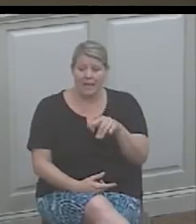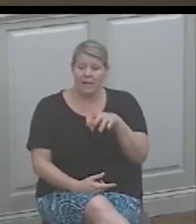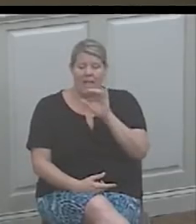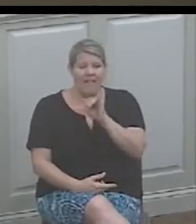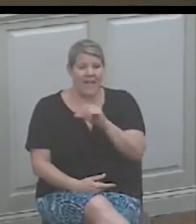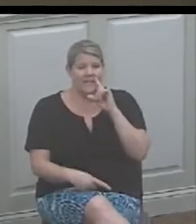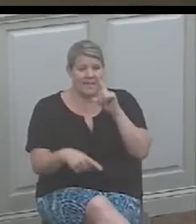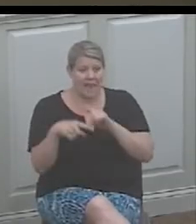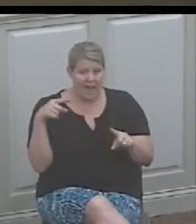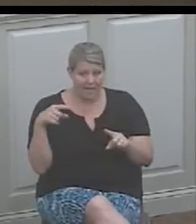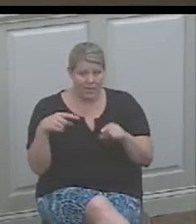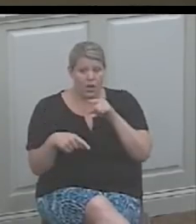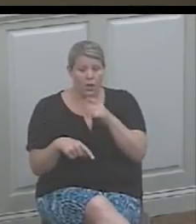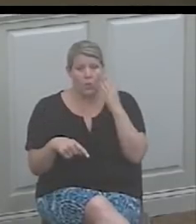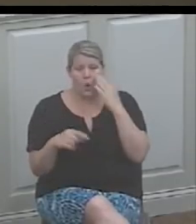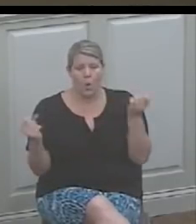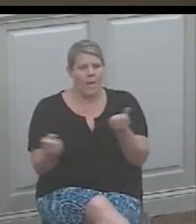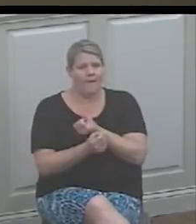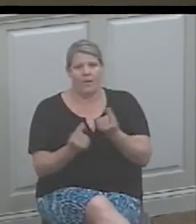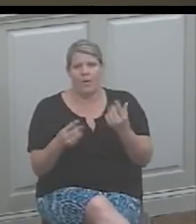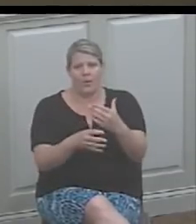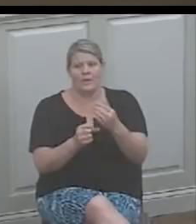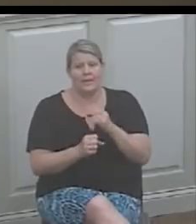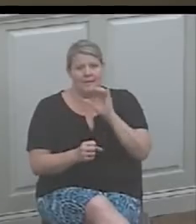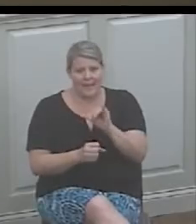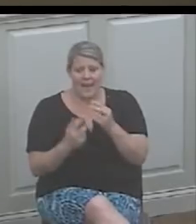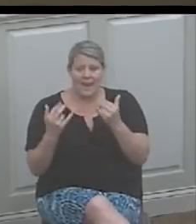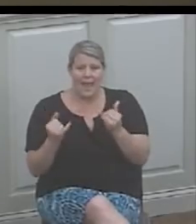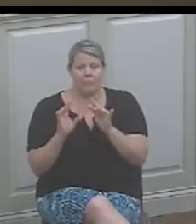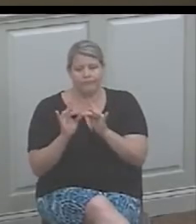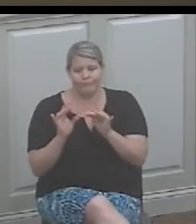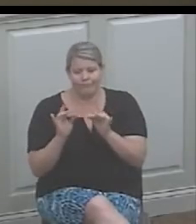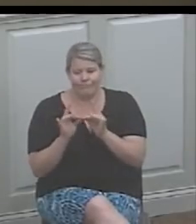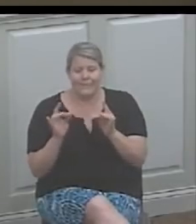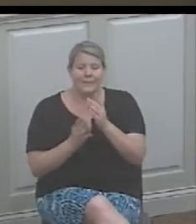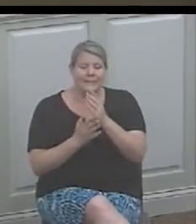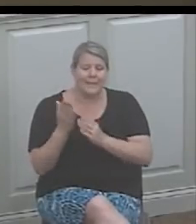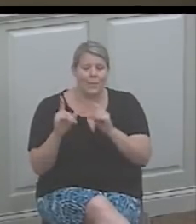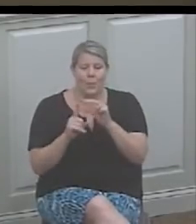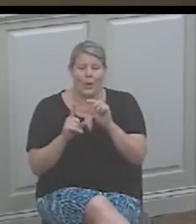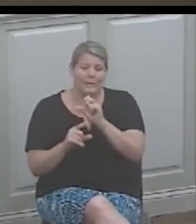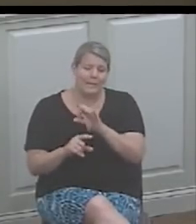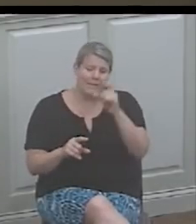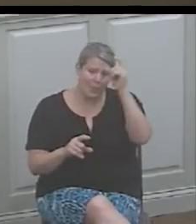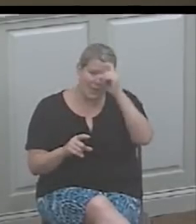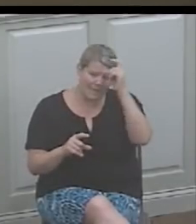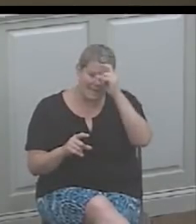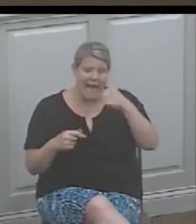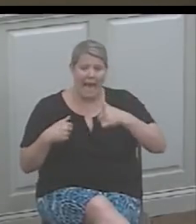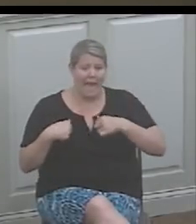knife, as you know, everybody receives this. Now I'm gonna give you some words of wisdom as a very amateurish